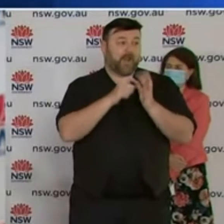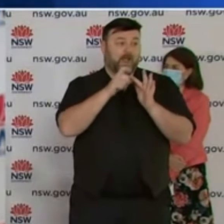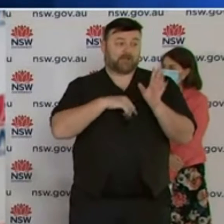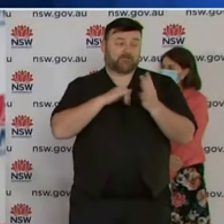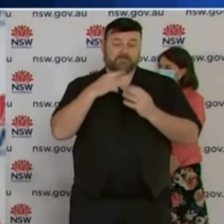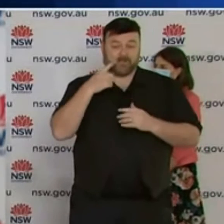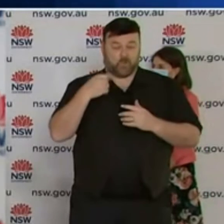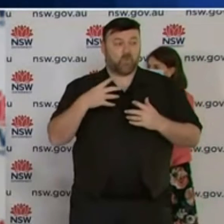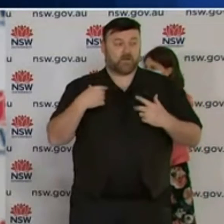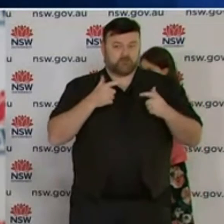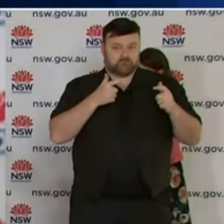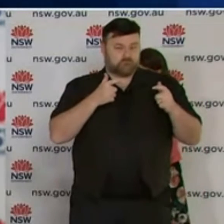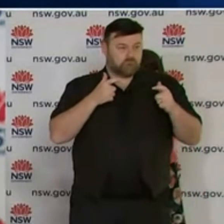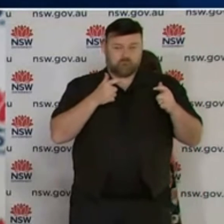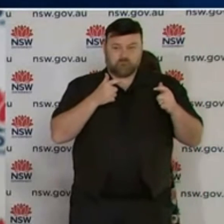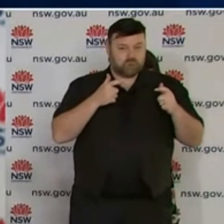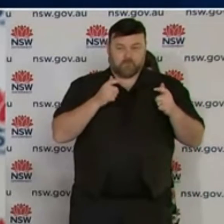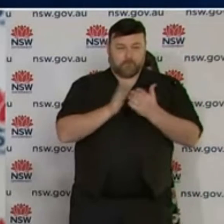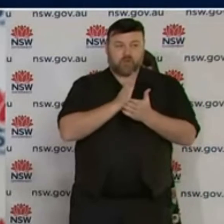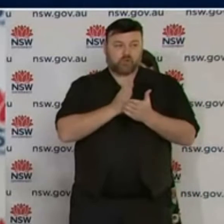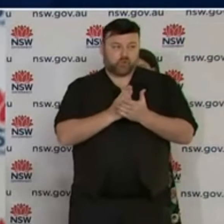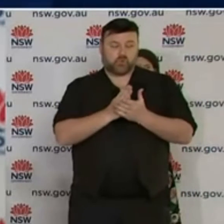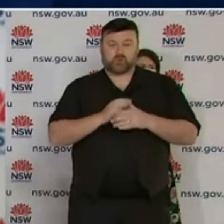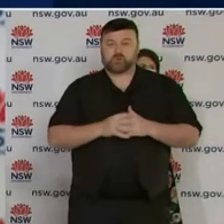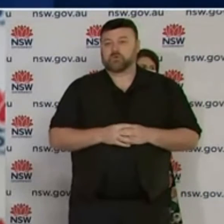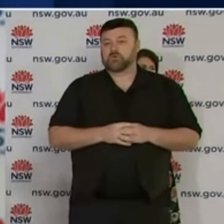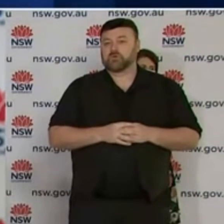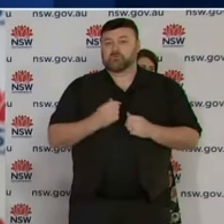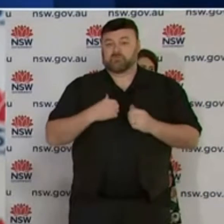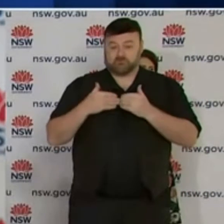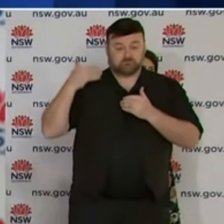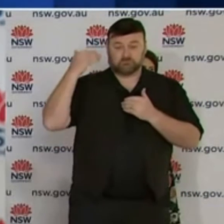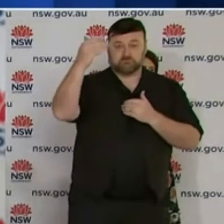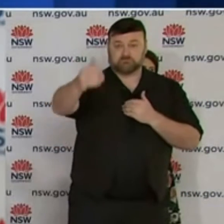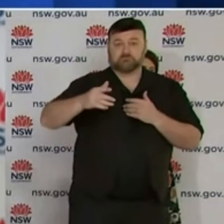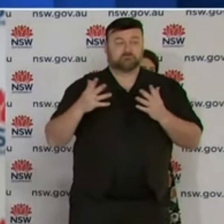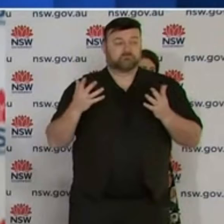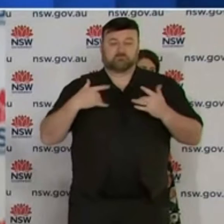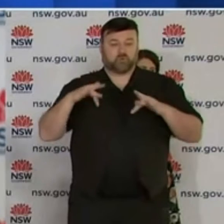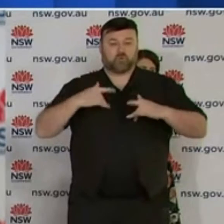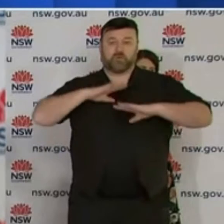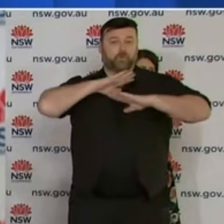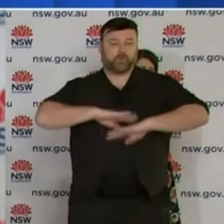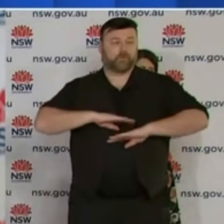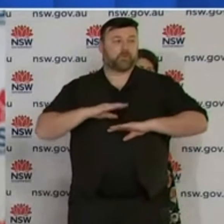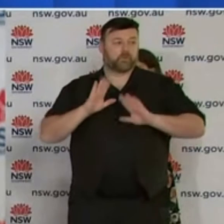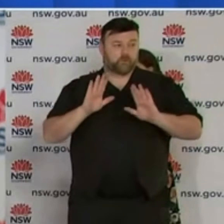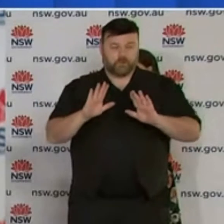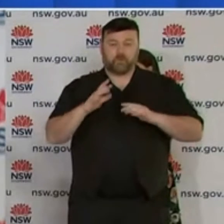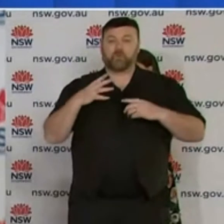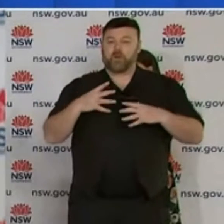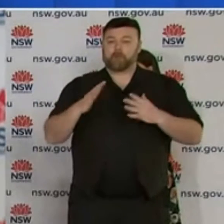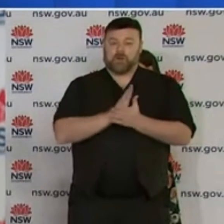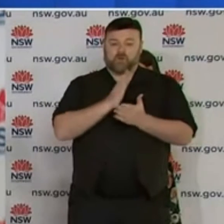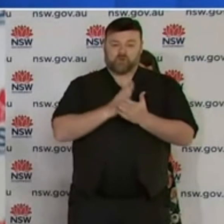got a way to go before we can be reassured that transmission and numbers are